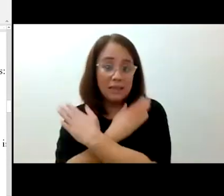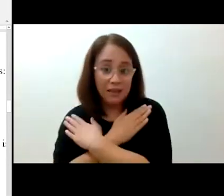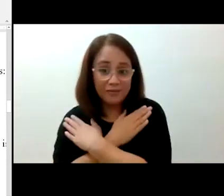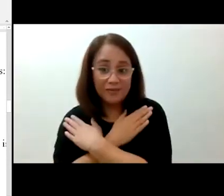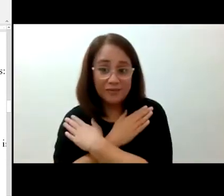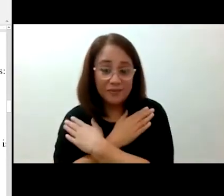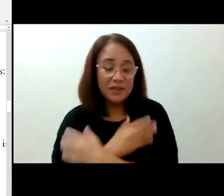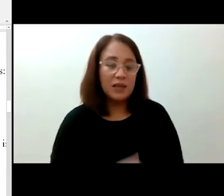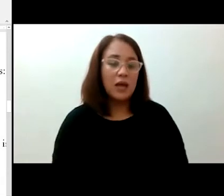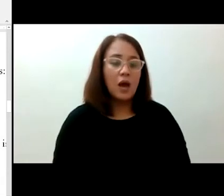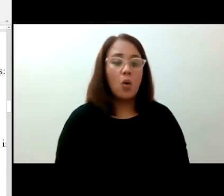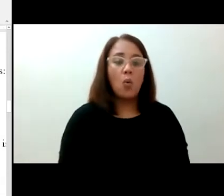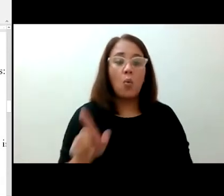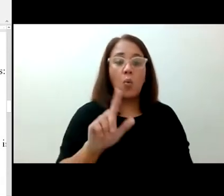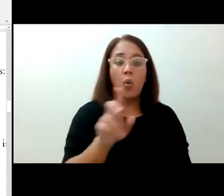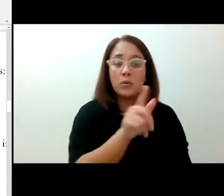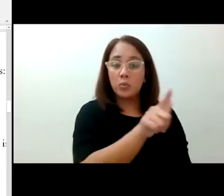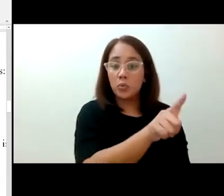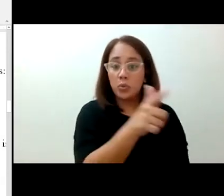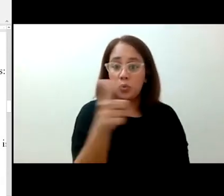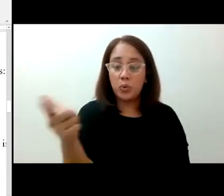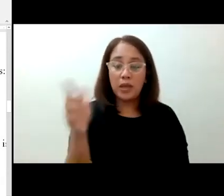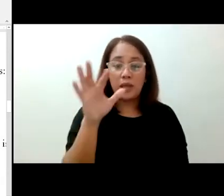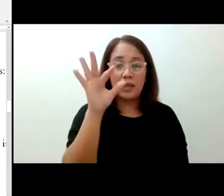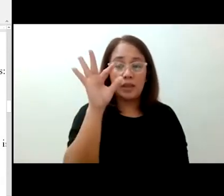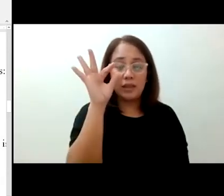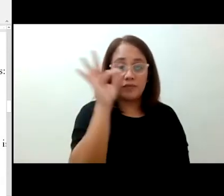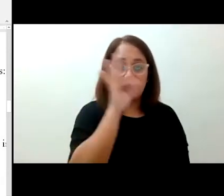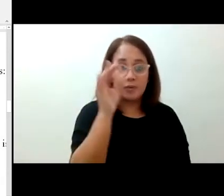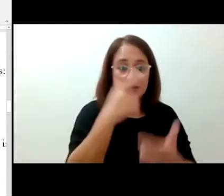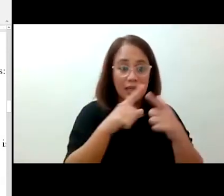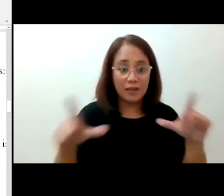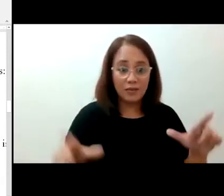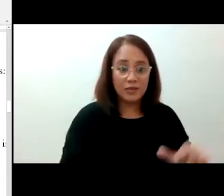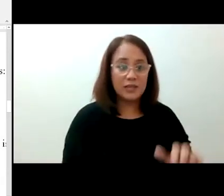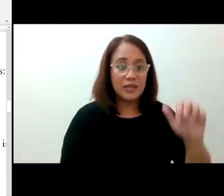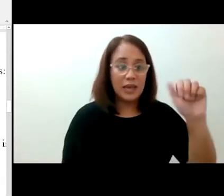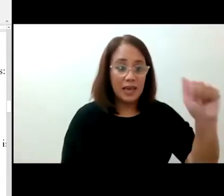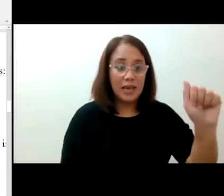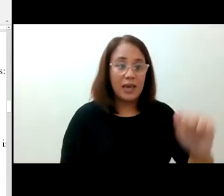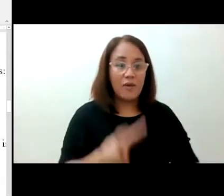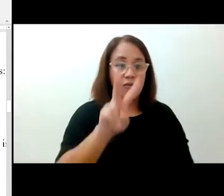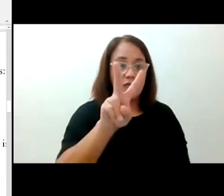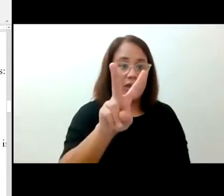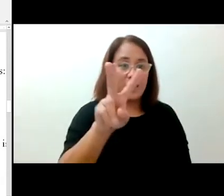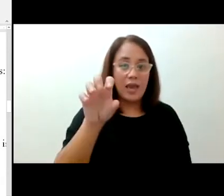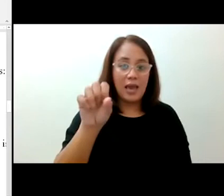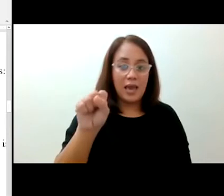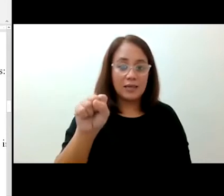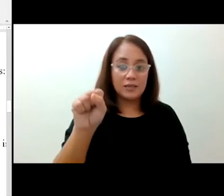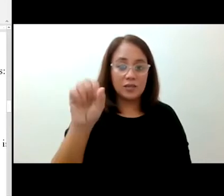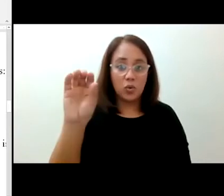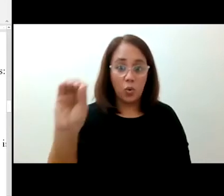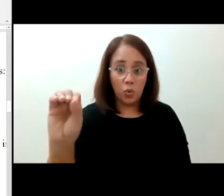in Filipino Sign Language is verb, subject, object.